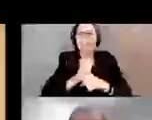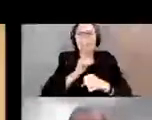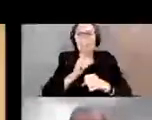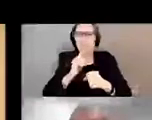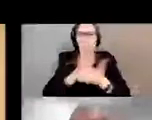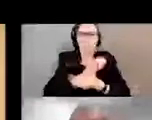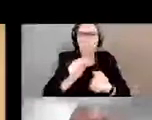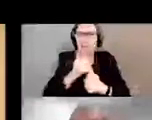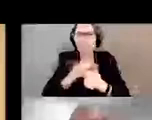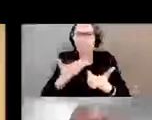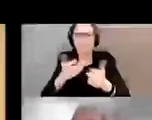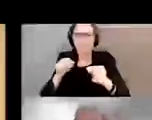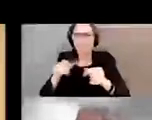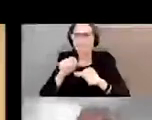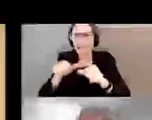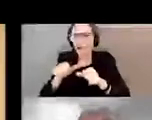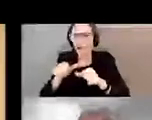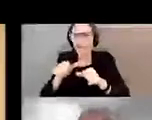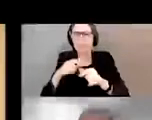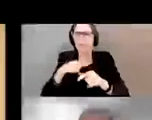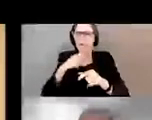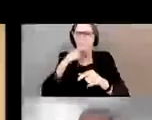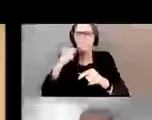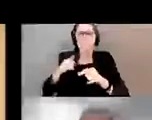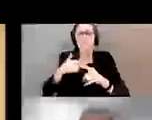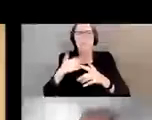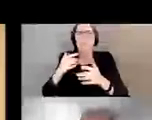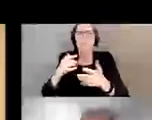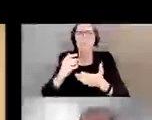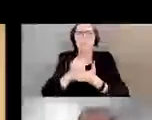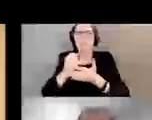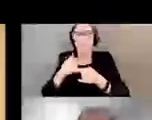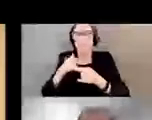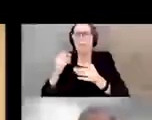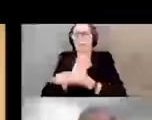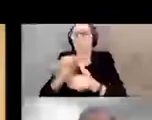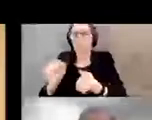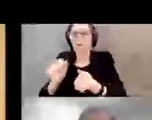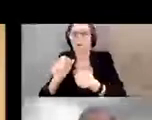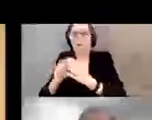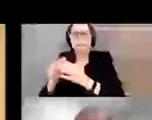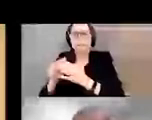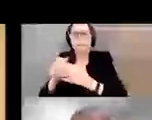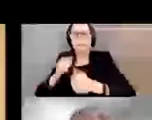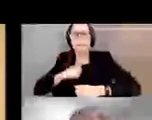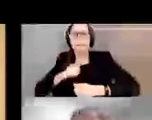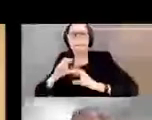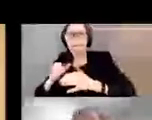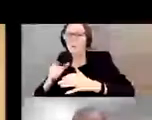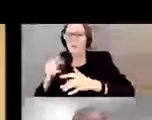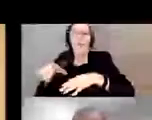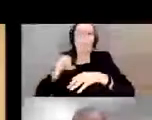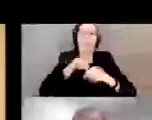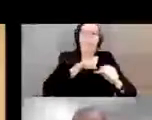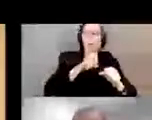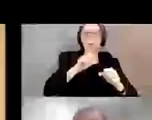destroyed everything in a region. So the Soviets will conduct an operation. They'll destroy a village, they'll destroy a military group, and then they leave to go back to the